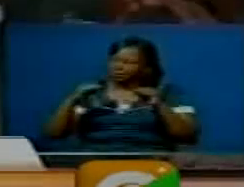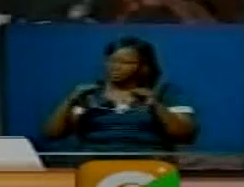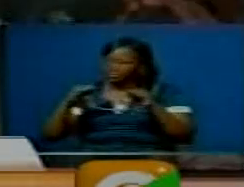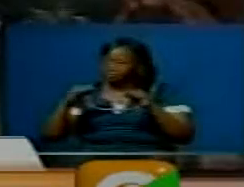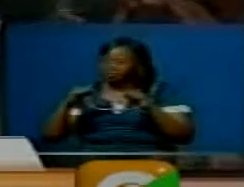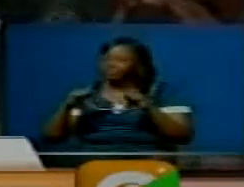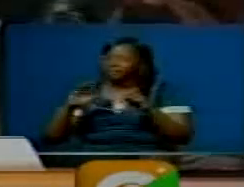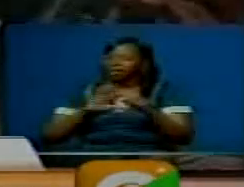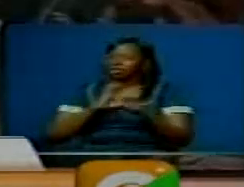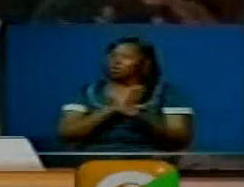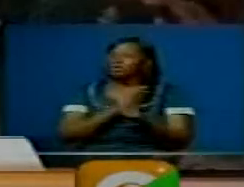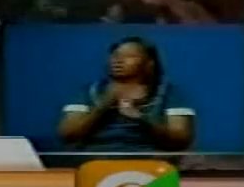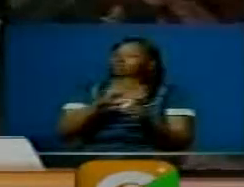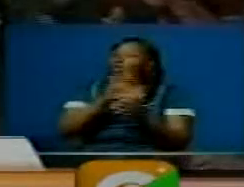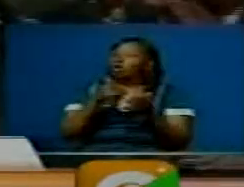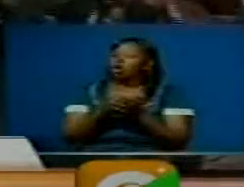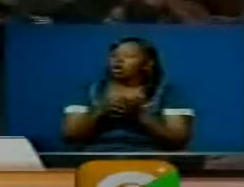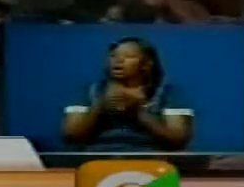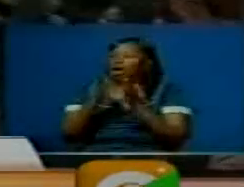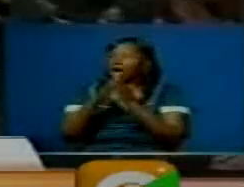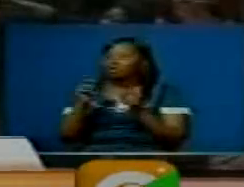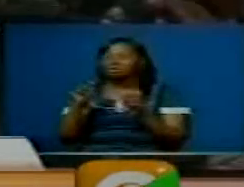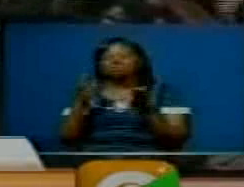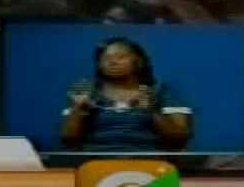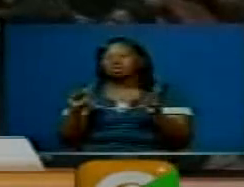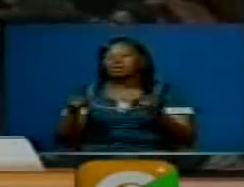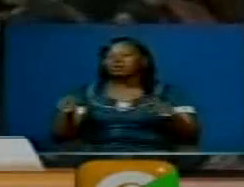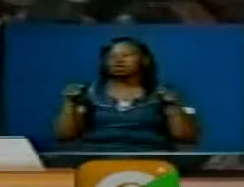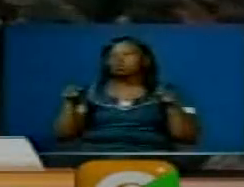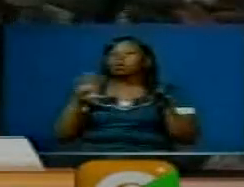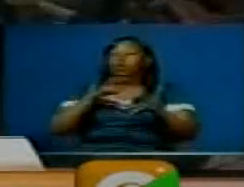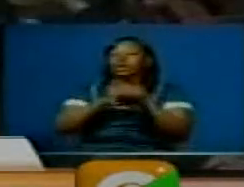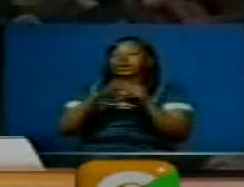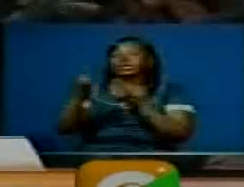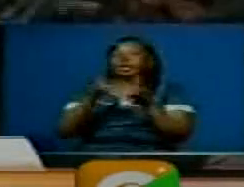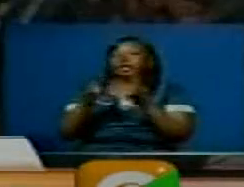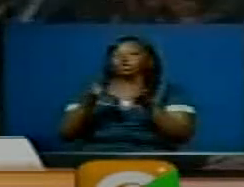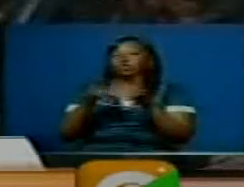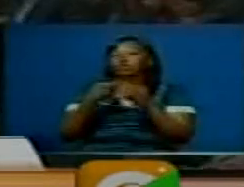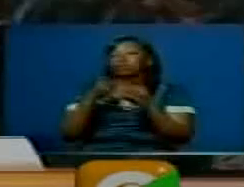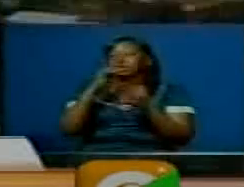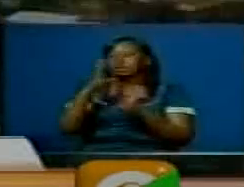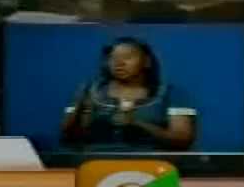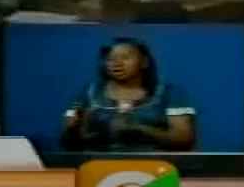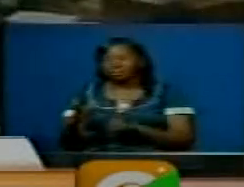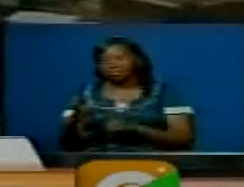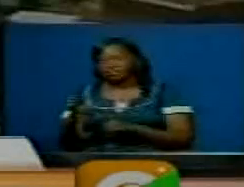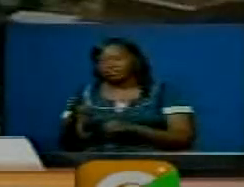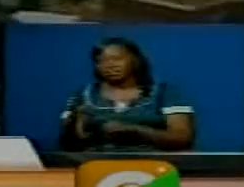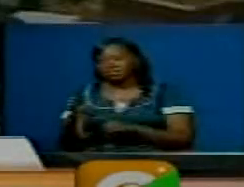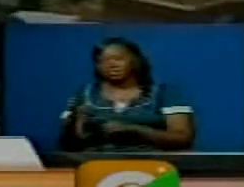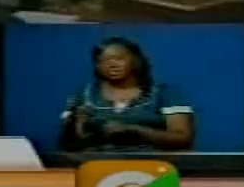derail House business, that would have been a point of interest, removing the mace. Kendagor, we saw a lot of sergeant-at-arms